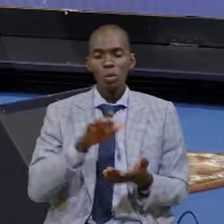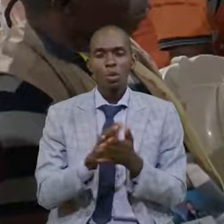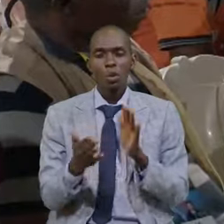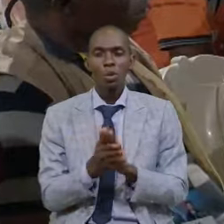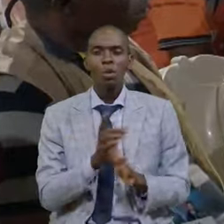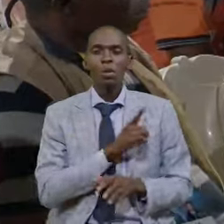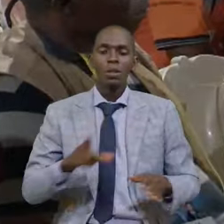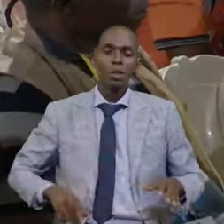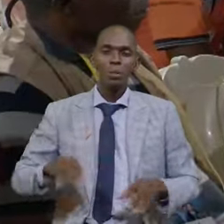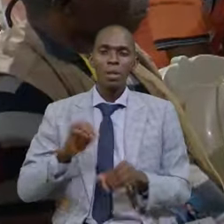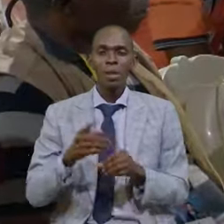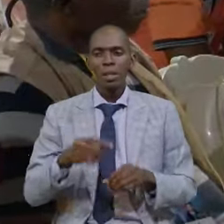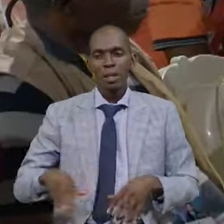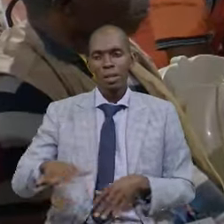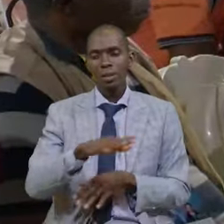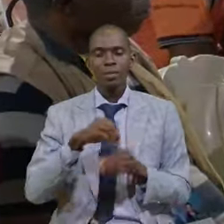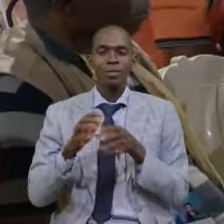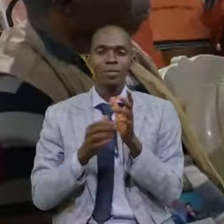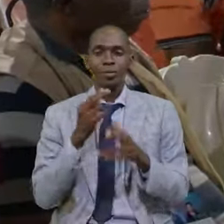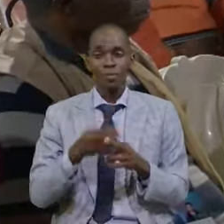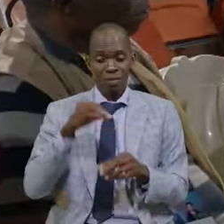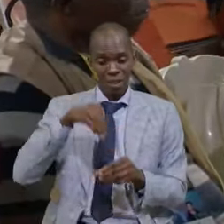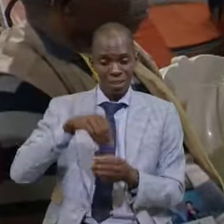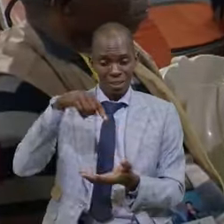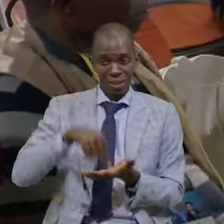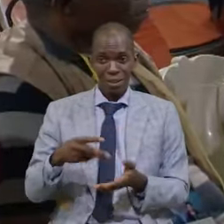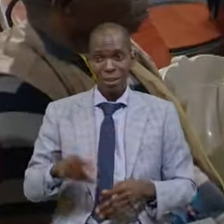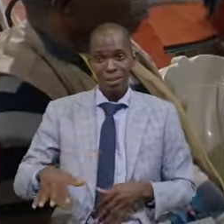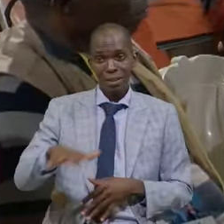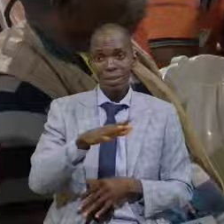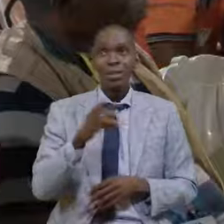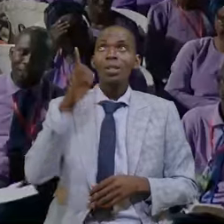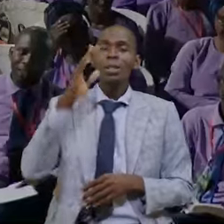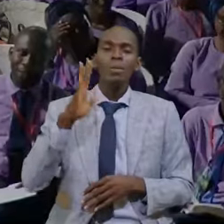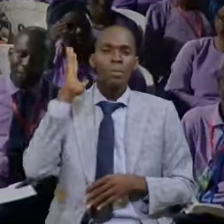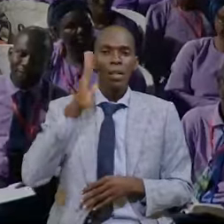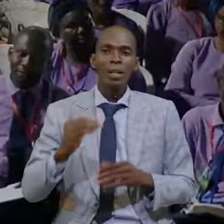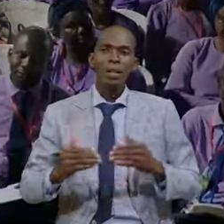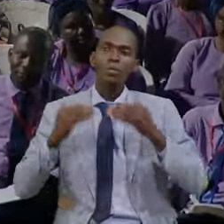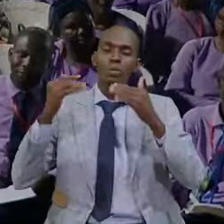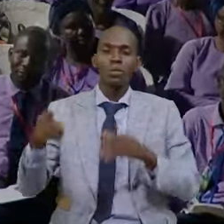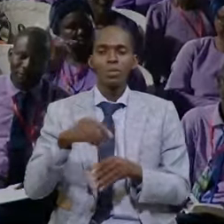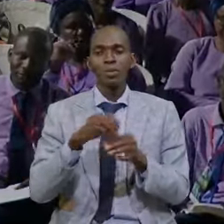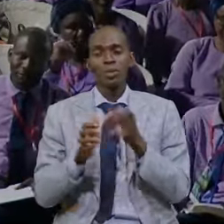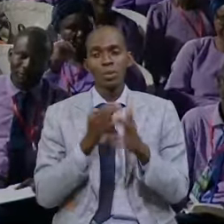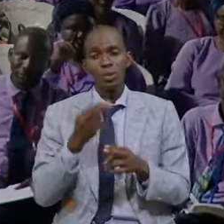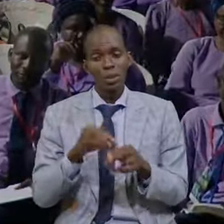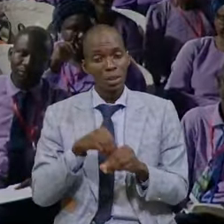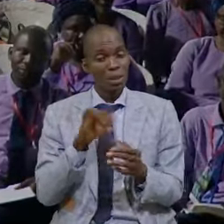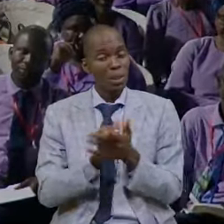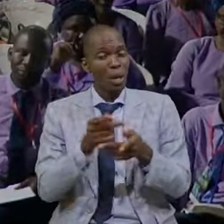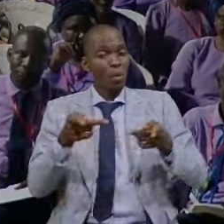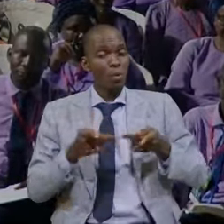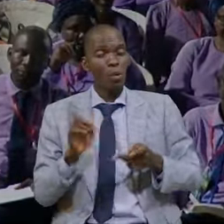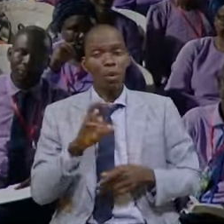the land. In this land, God will promote you. In that place where you are,